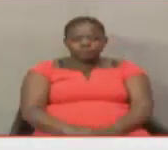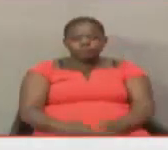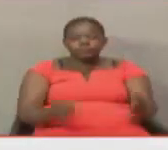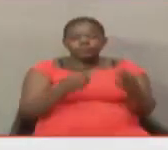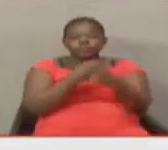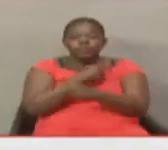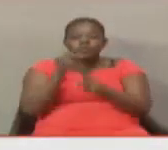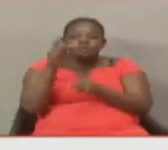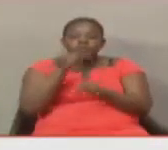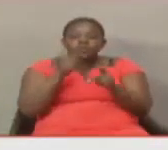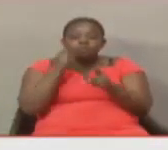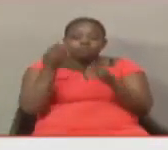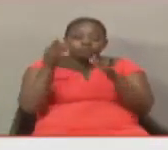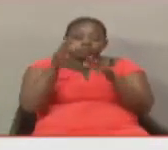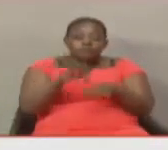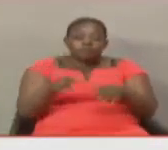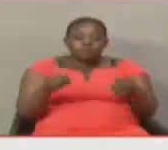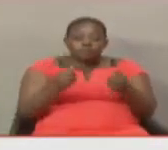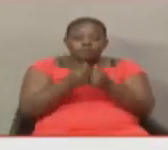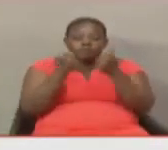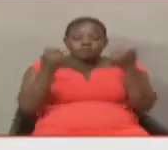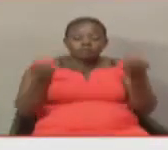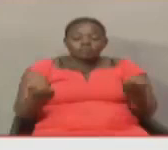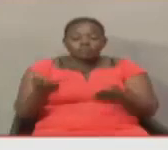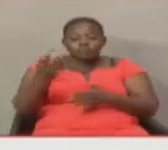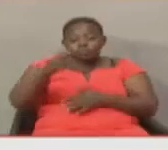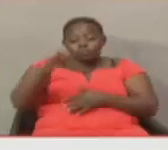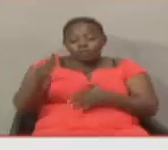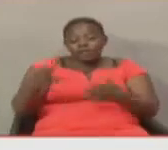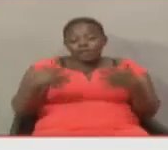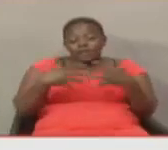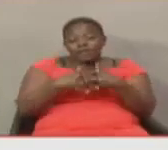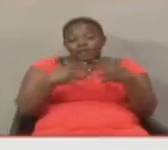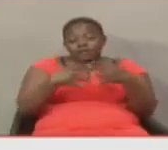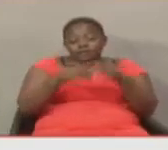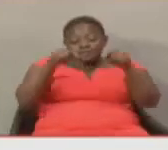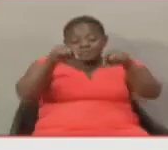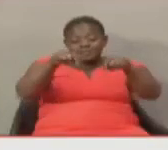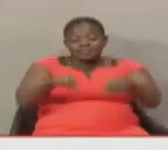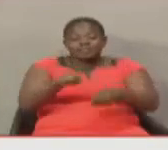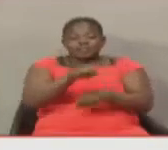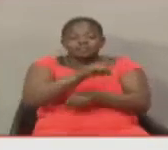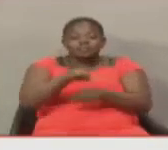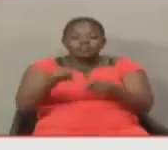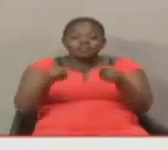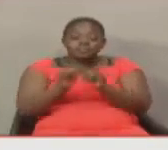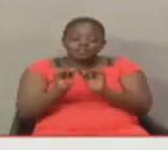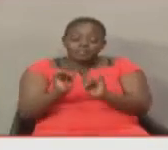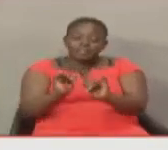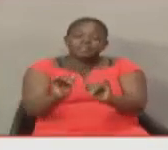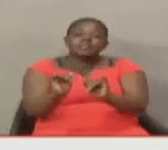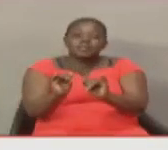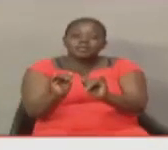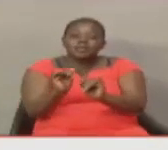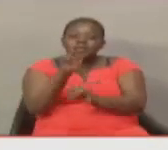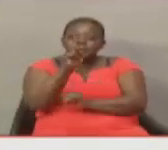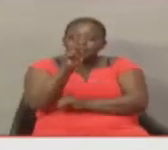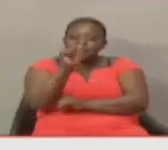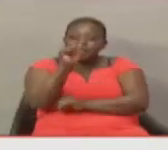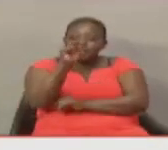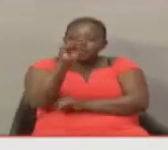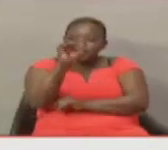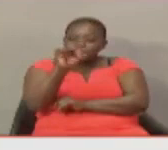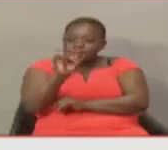Abooluganda lw'abantu abaafiiridde mu kabenje ku nnyanja Nalubaale ku lwokusatu lwa wiiki eno bakyagumbye ku mwalo e Kasenyi okulaba